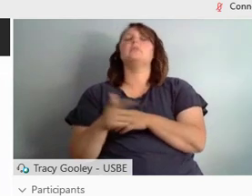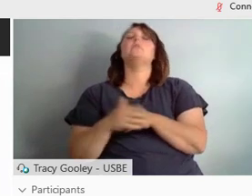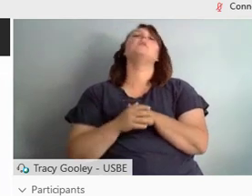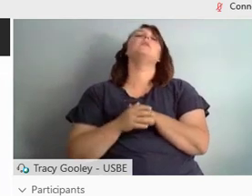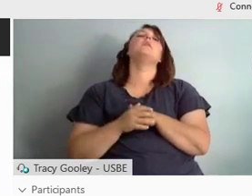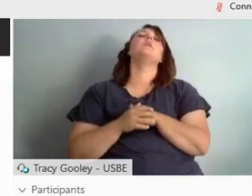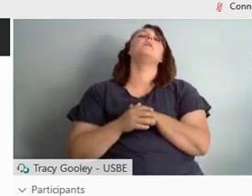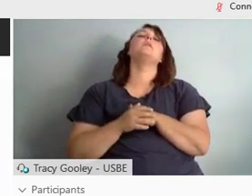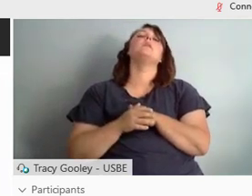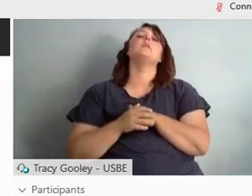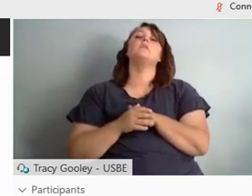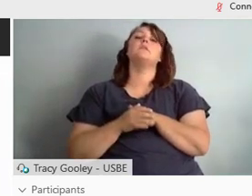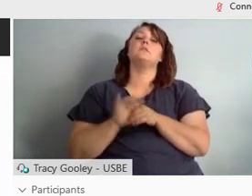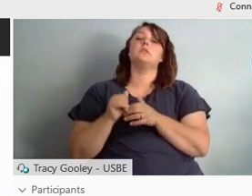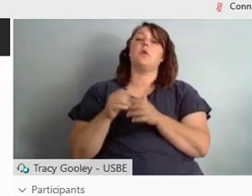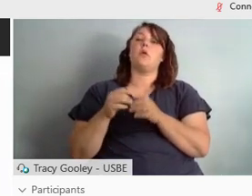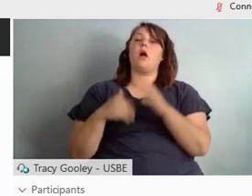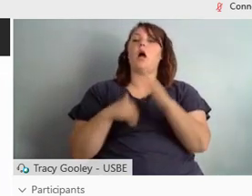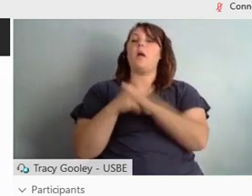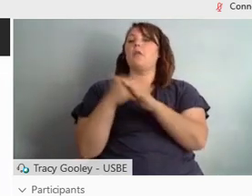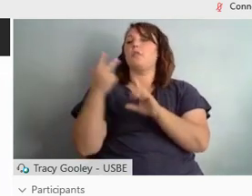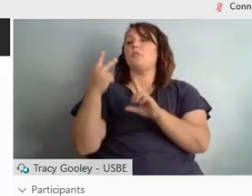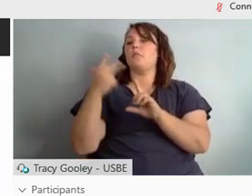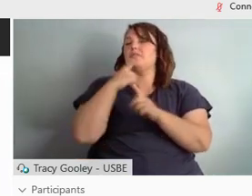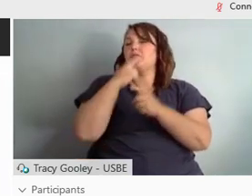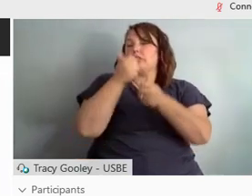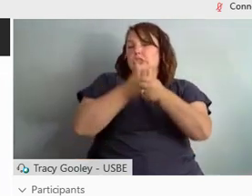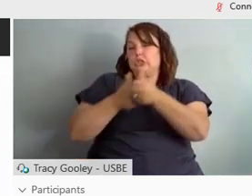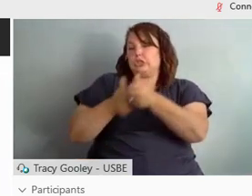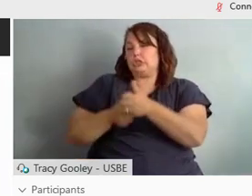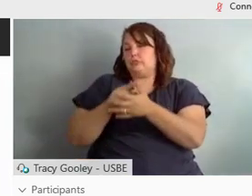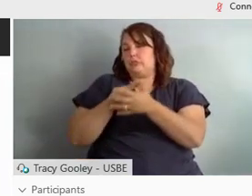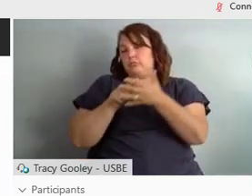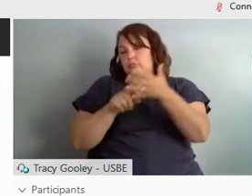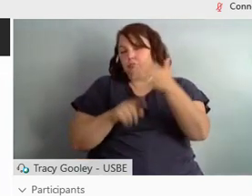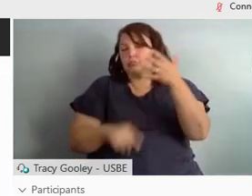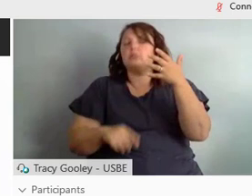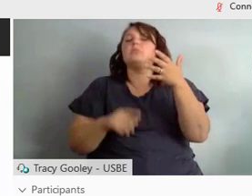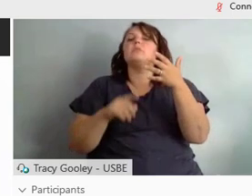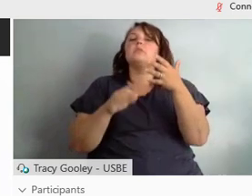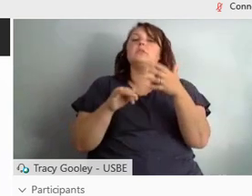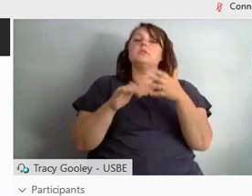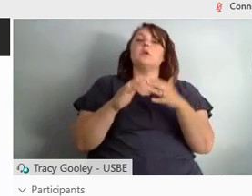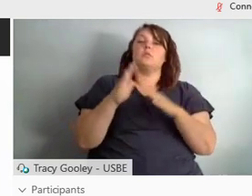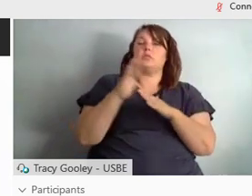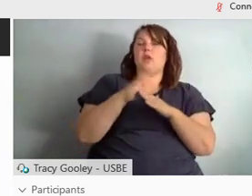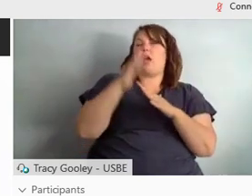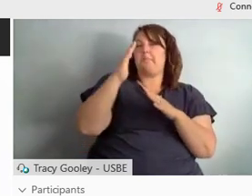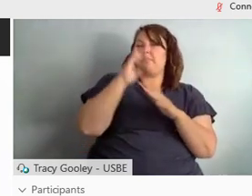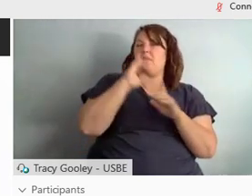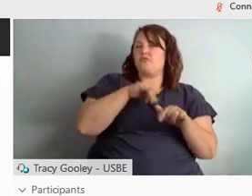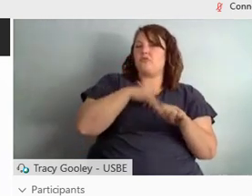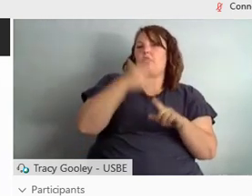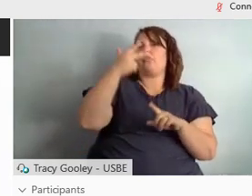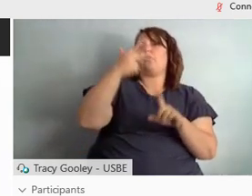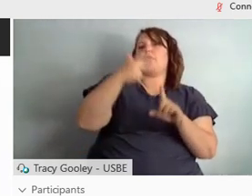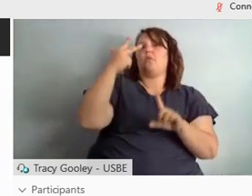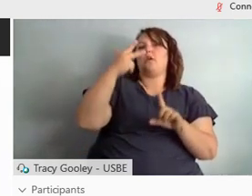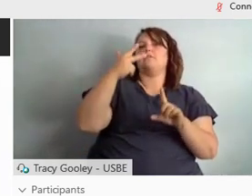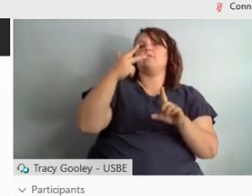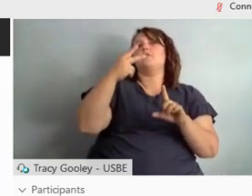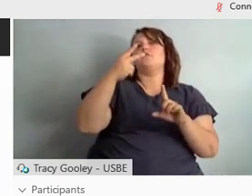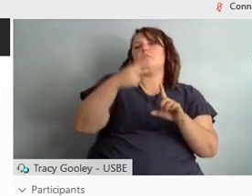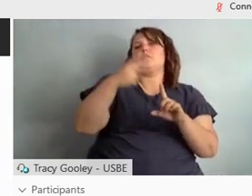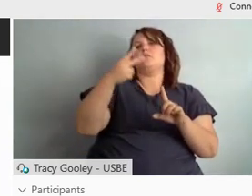there's up to 3 points possible per item. With the way that they're arranged, the top answer is your 3-point answer, and then they go down